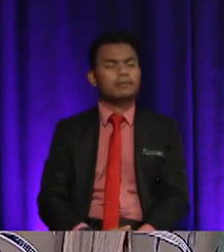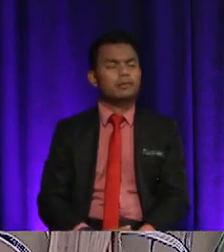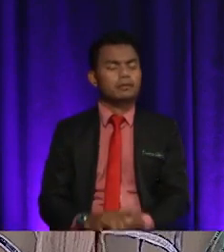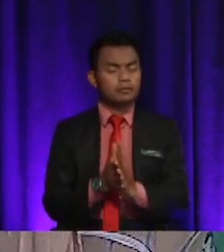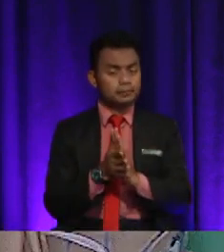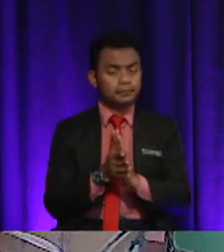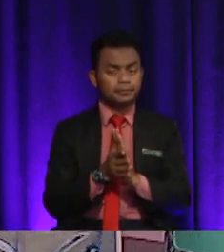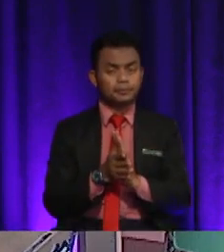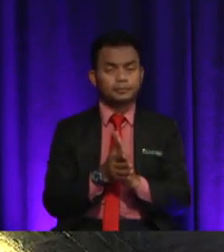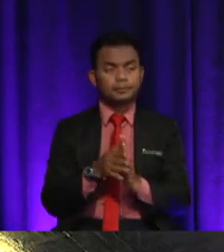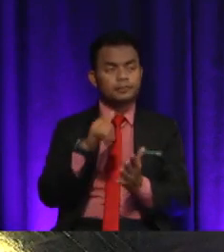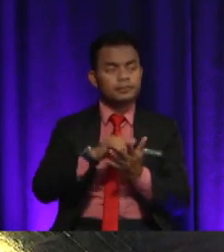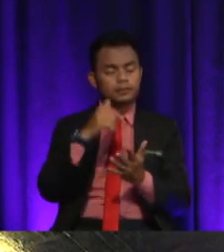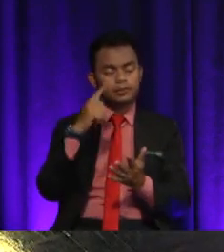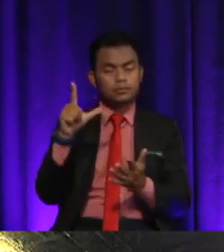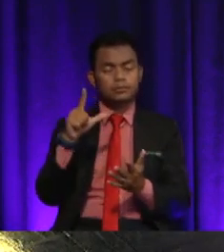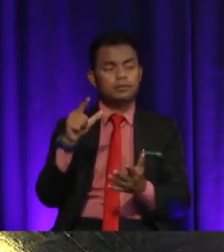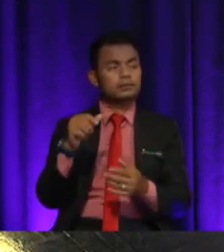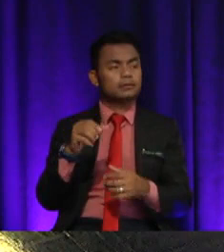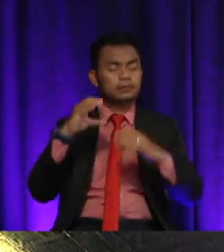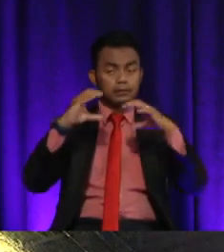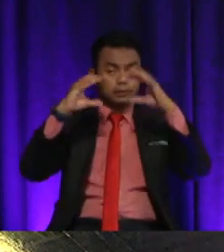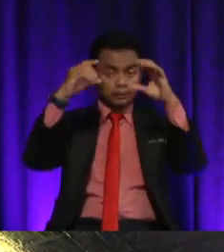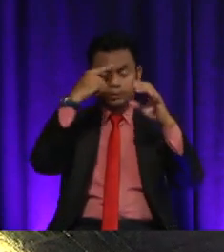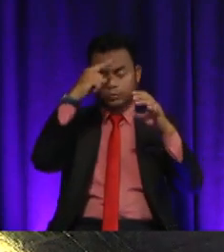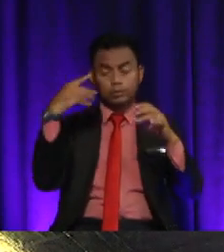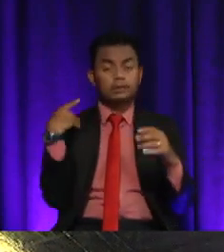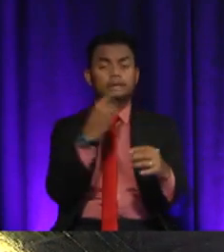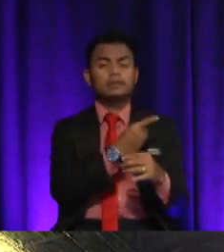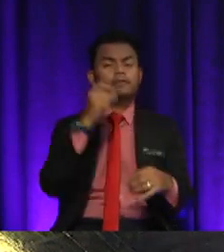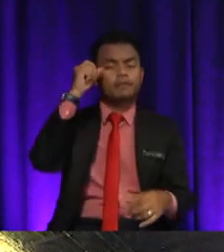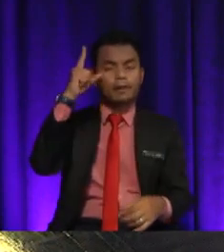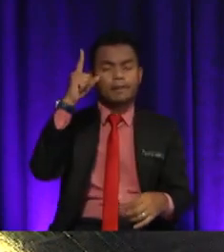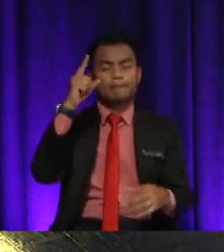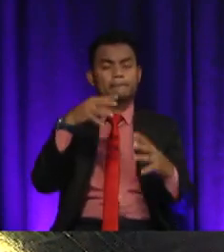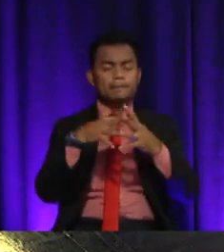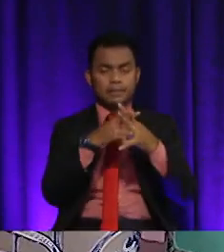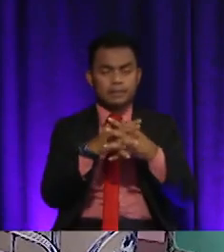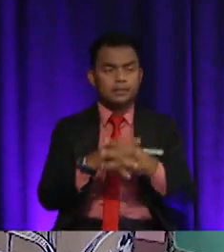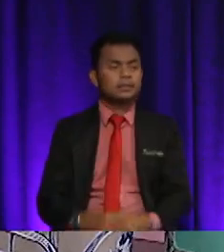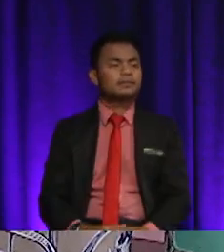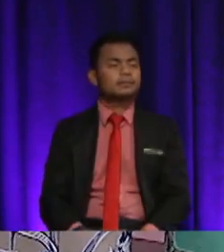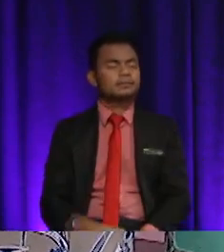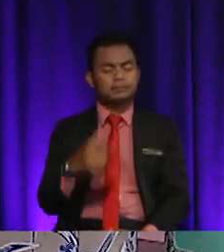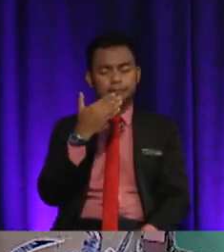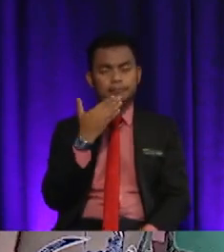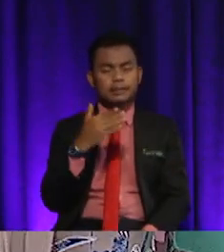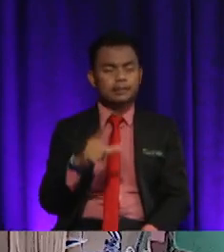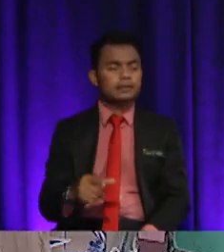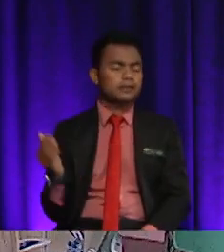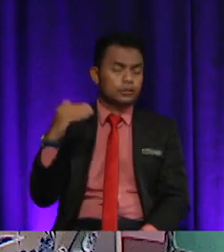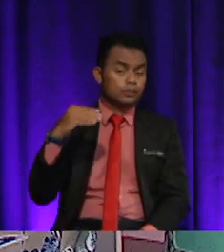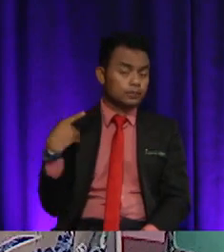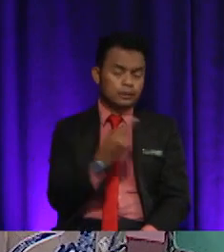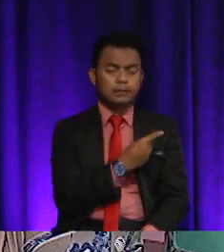part. Okay, good job, Rashada. Okay, so for the next one, let us try a few questions. Let's